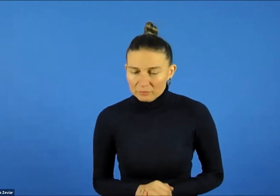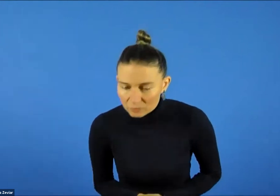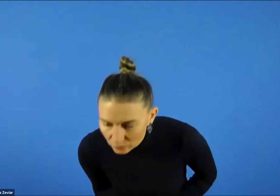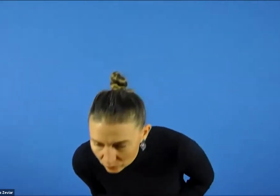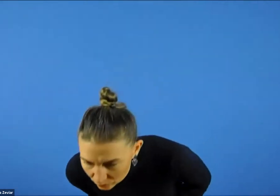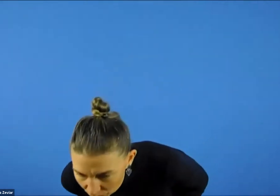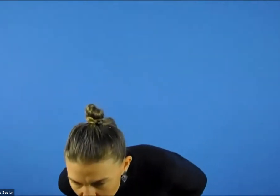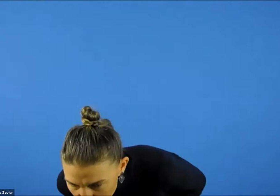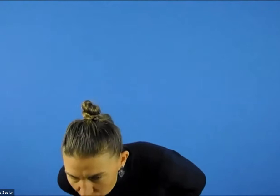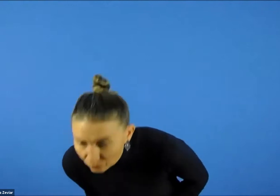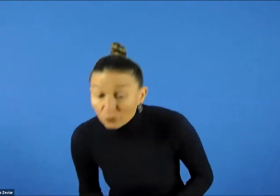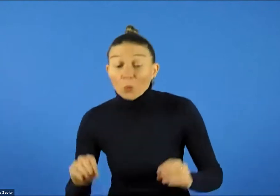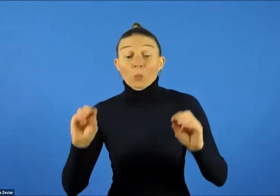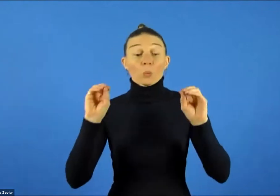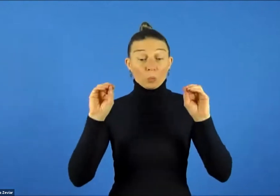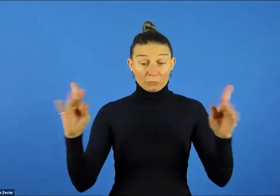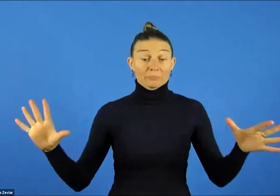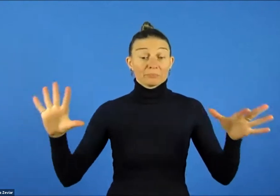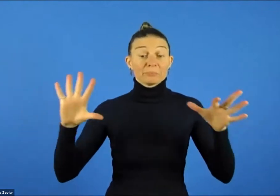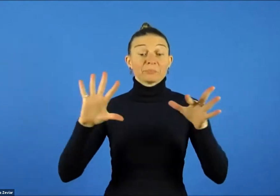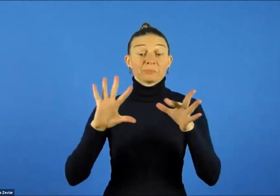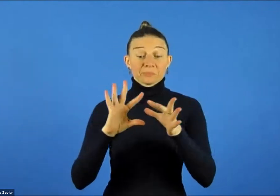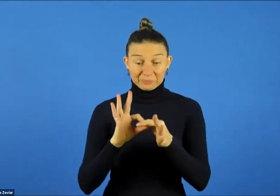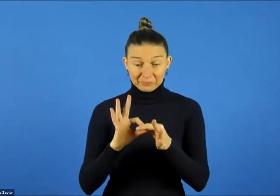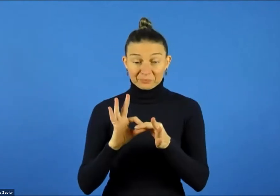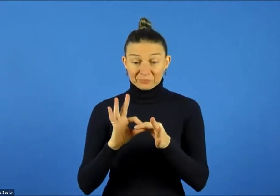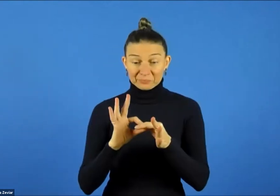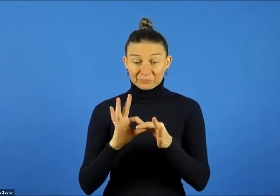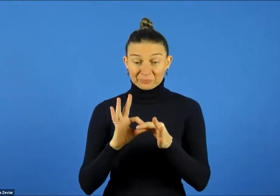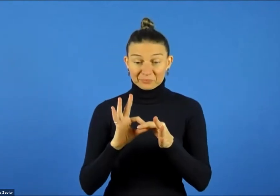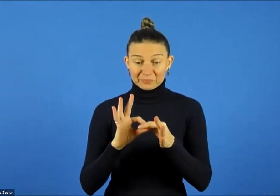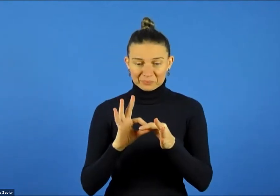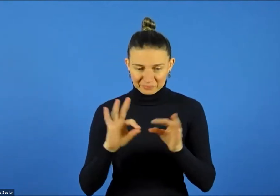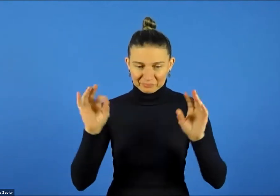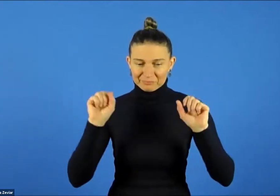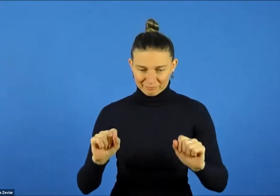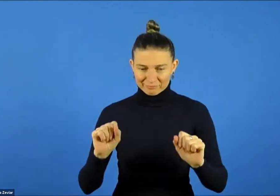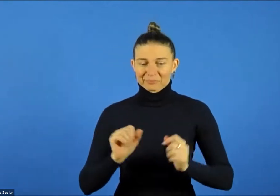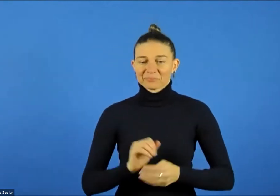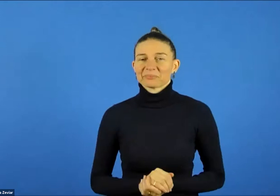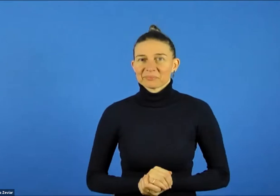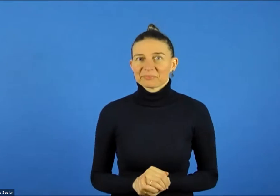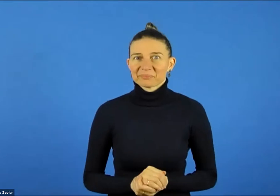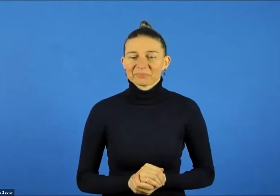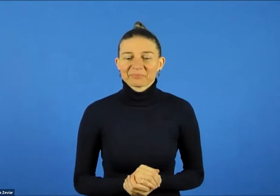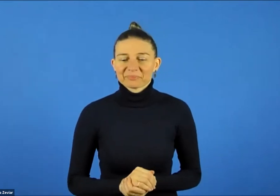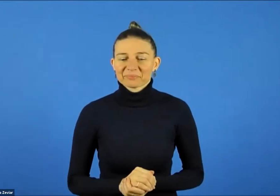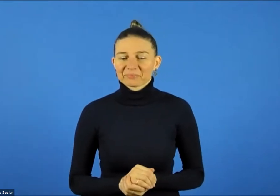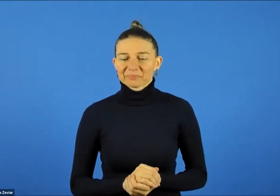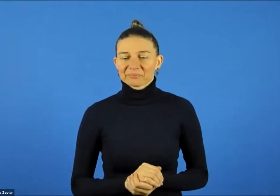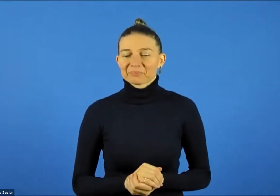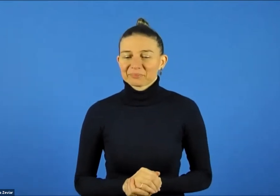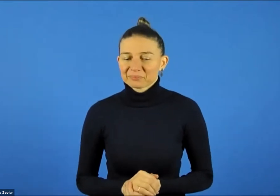All right, Rati, it's back. Okay, nice. Finally, we go. We are back online now.